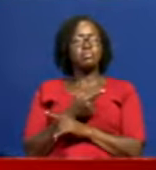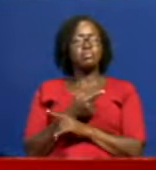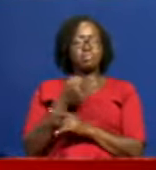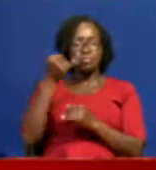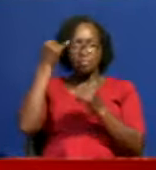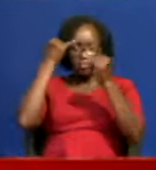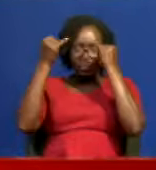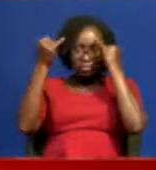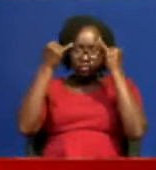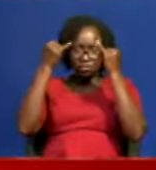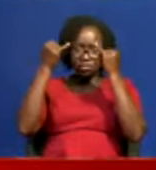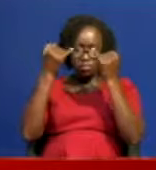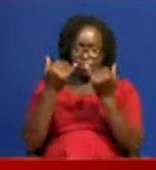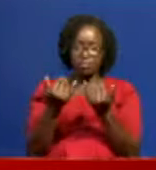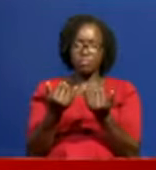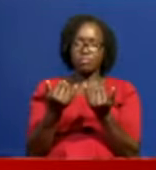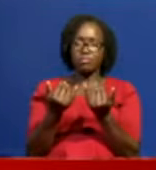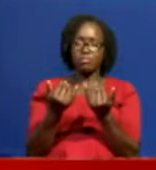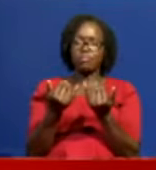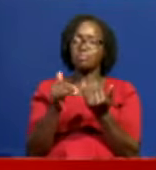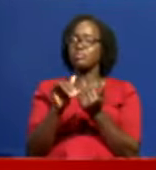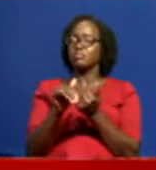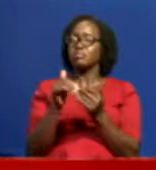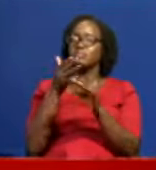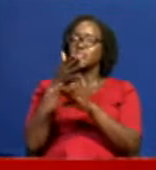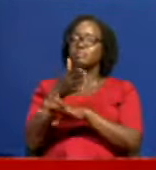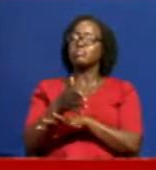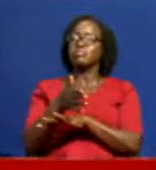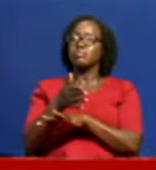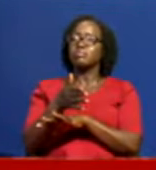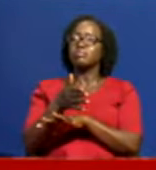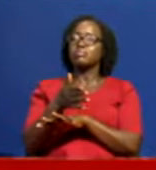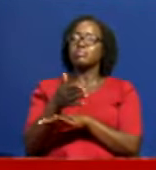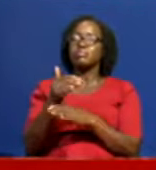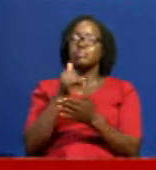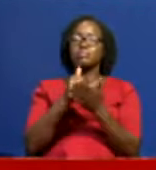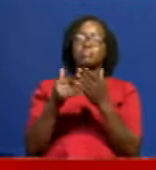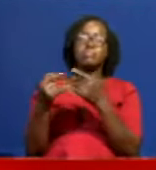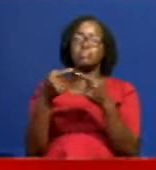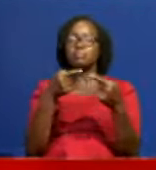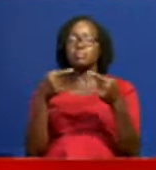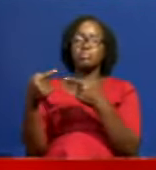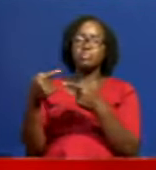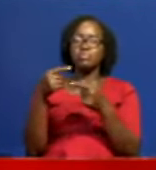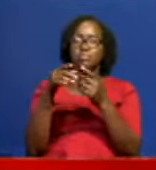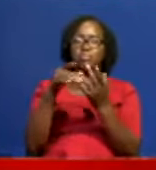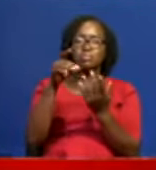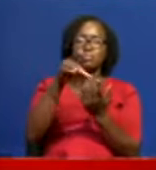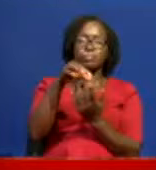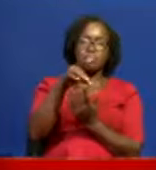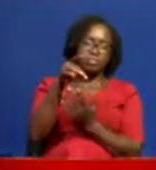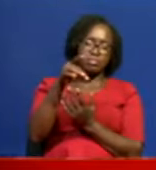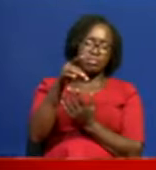ideologies at the moment that go beyond a mere conflict over choices. It